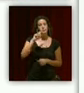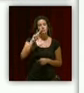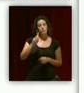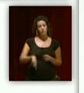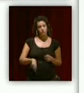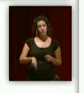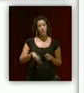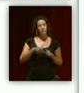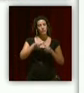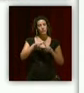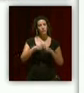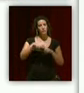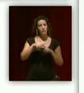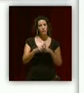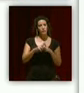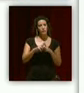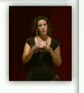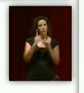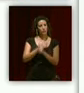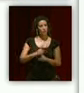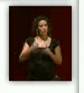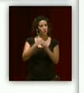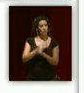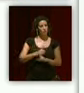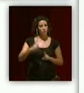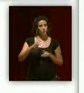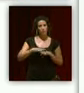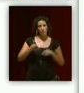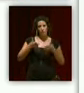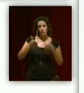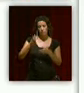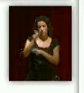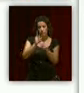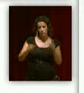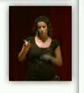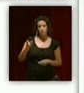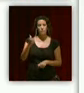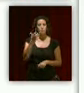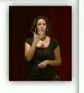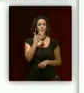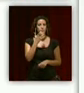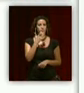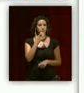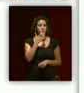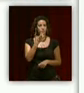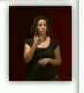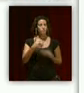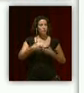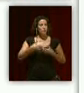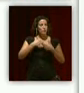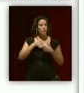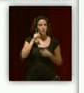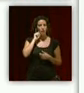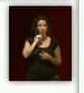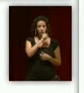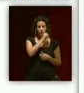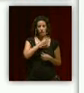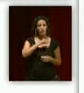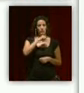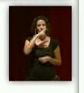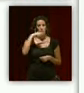wheelchair. It also has equipped different inter-exchangeable tools to help